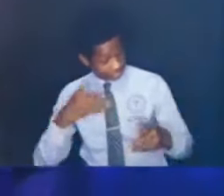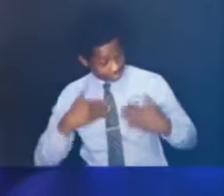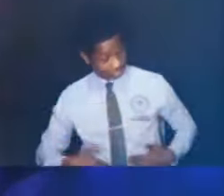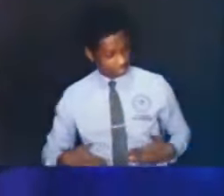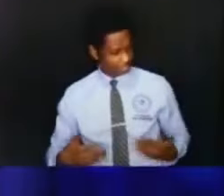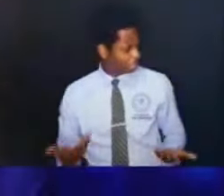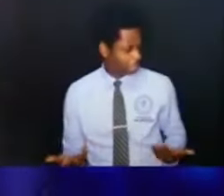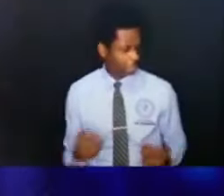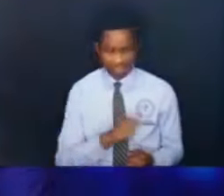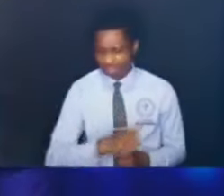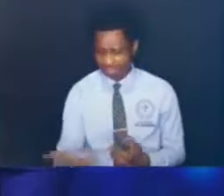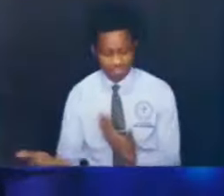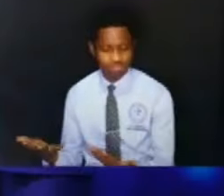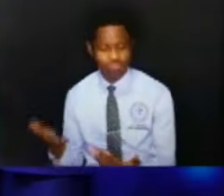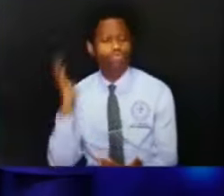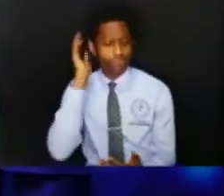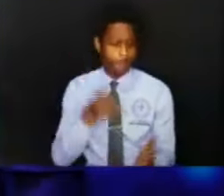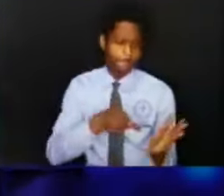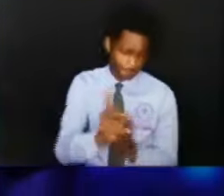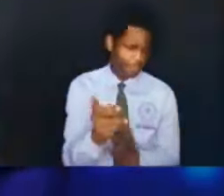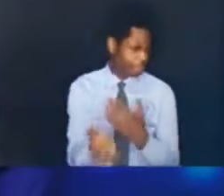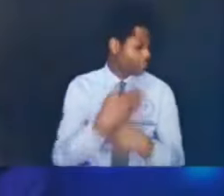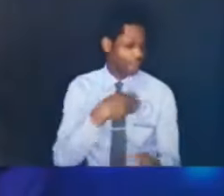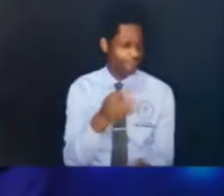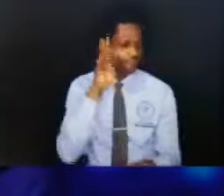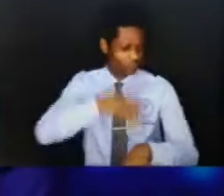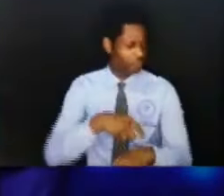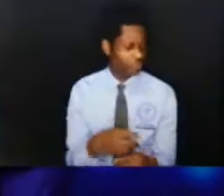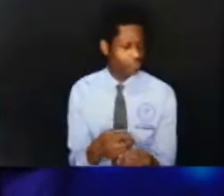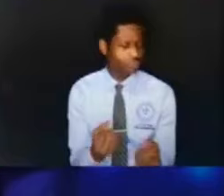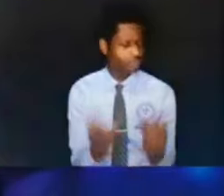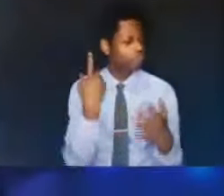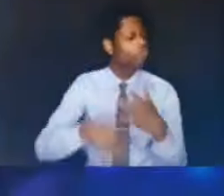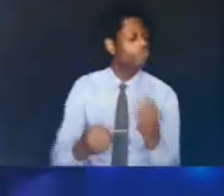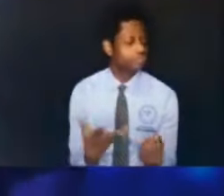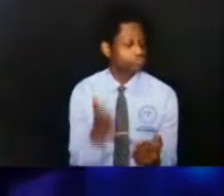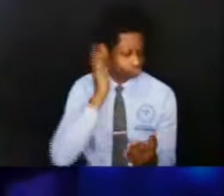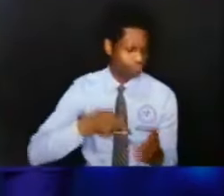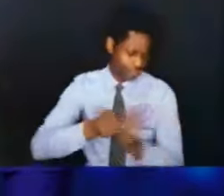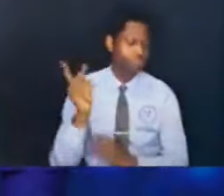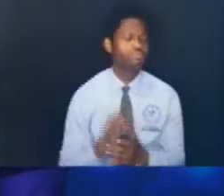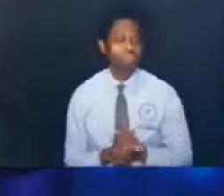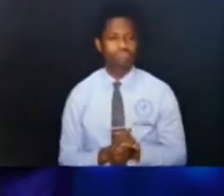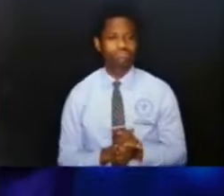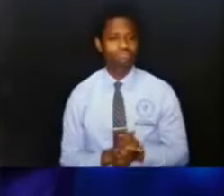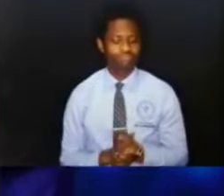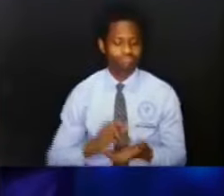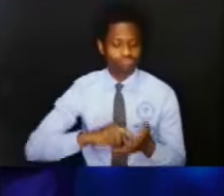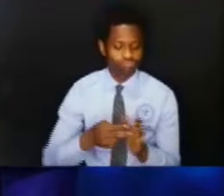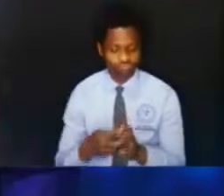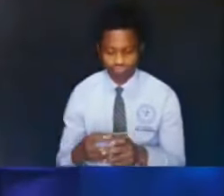out of anything, I will pay back 4 times the amount. That is compensation. Making